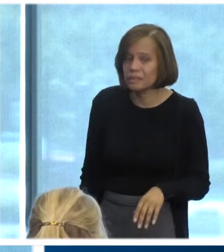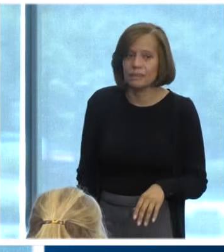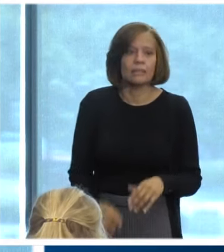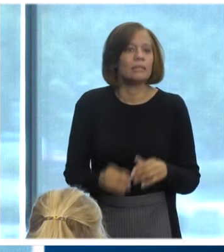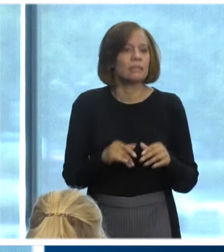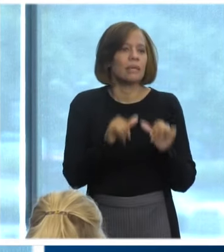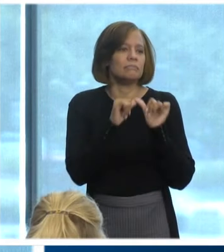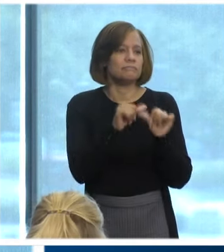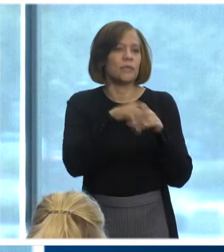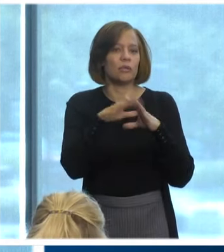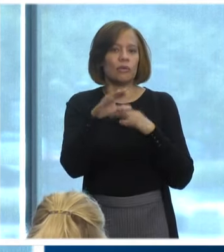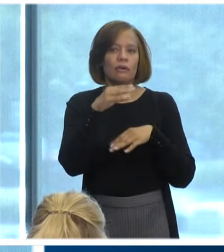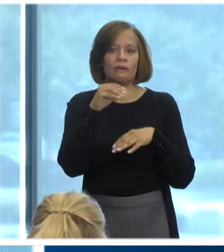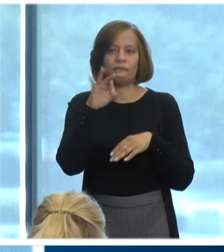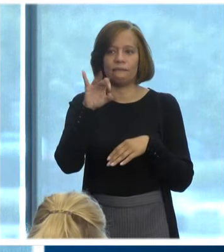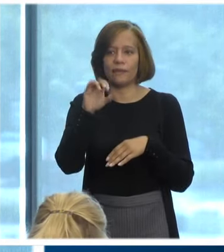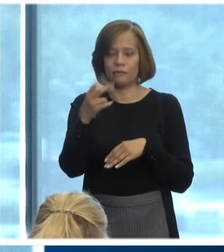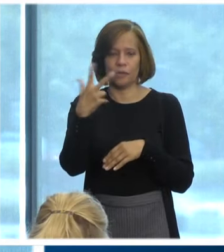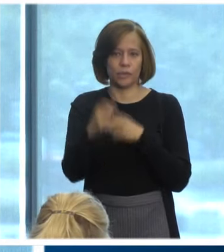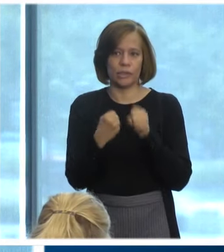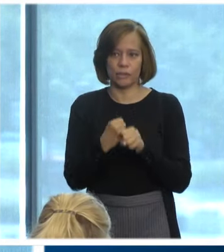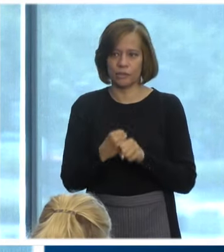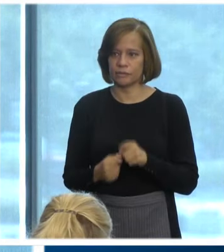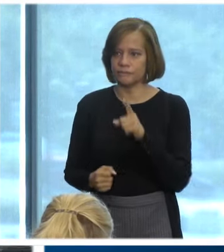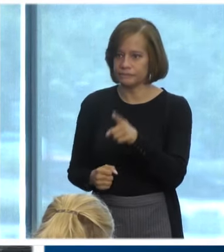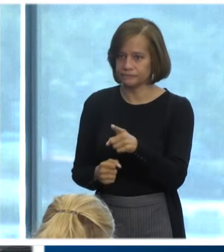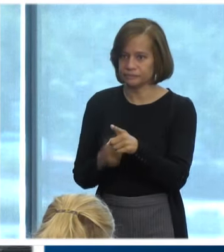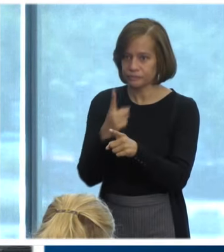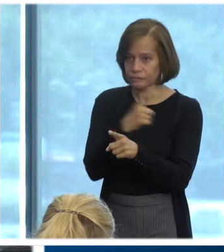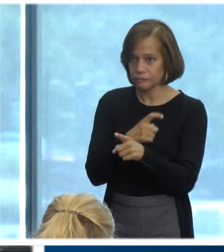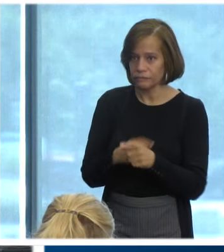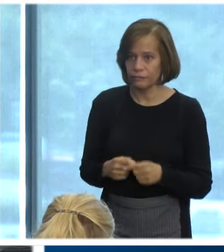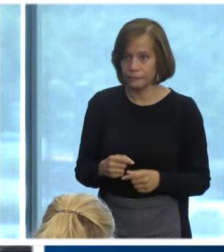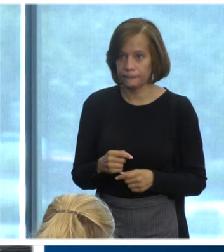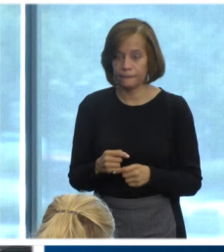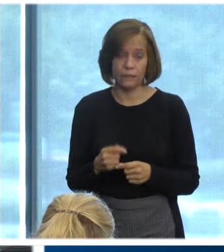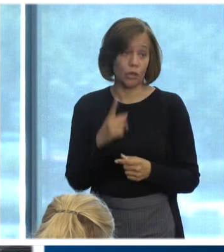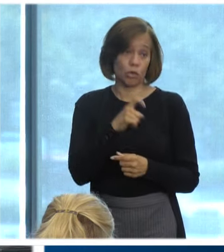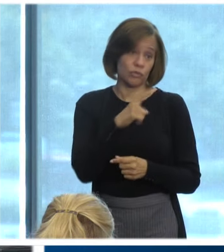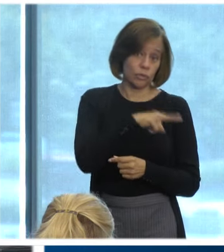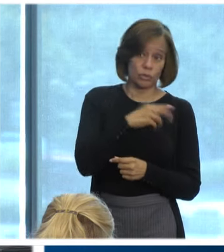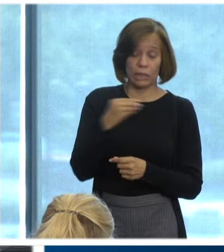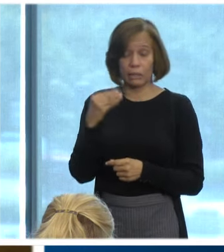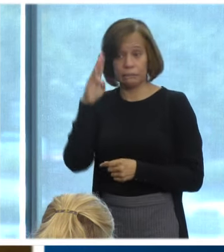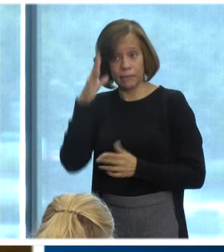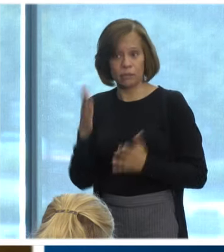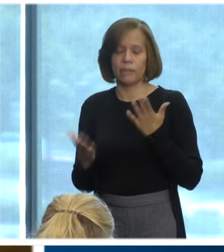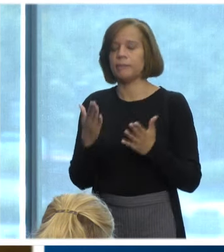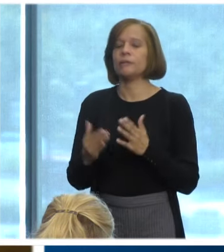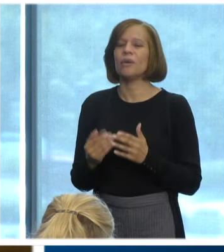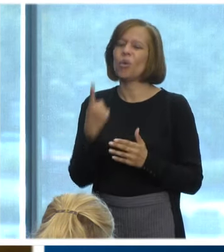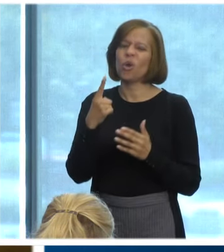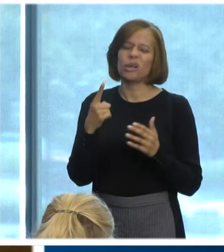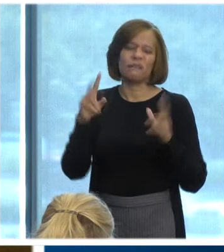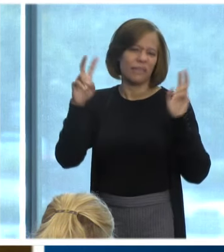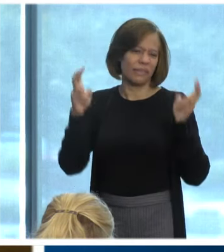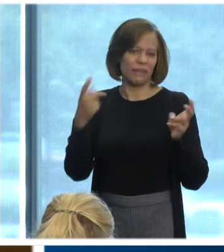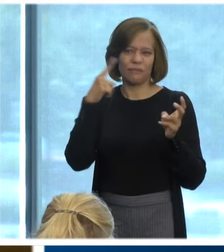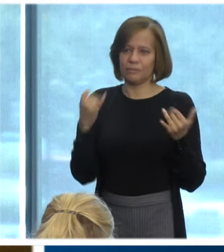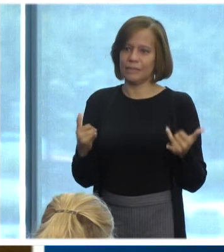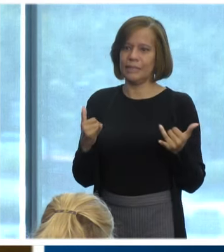years. Chief, one of the overarching, this is maybe a question for you and for the mayor, one of the overarching themes, what I'm hearing today